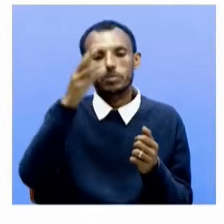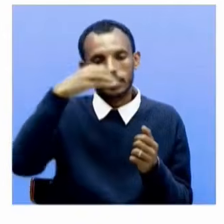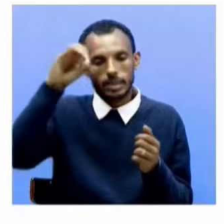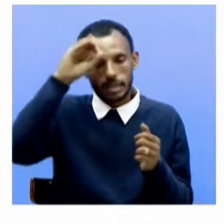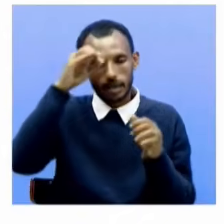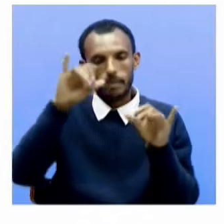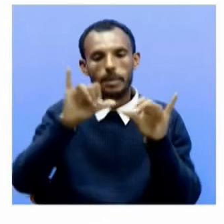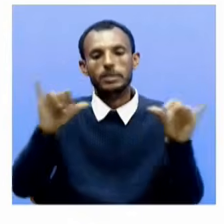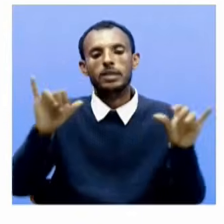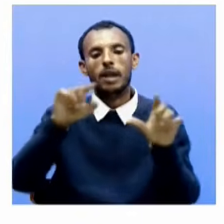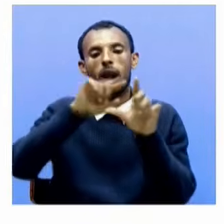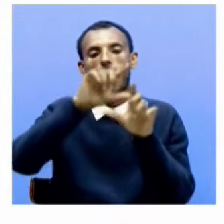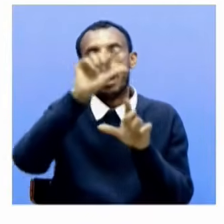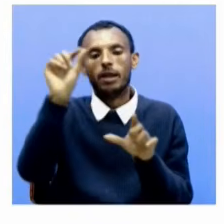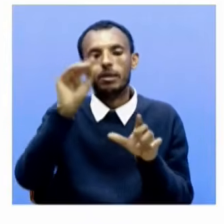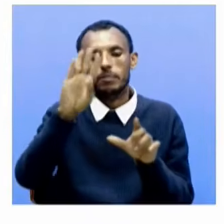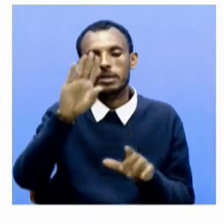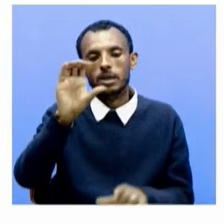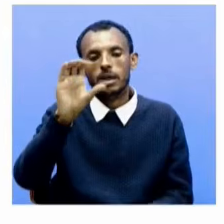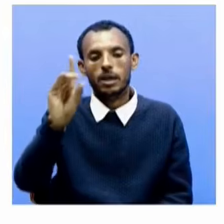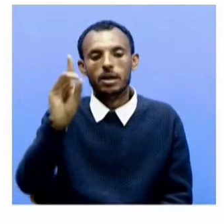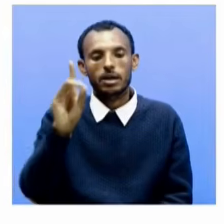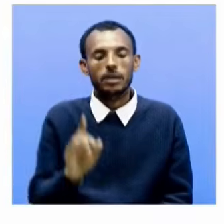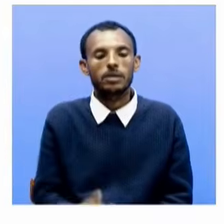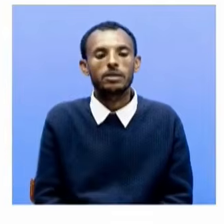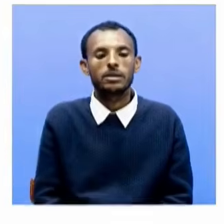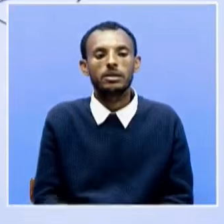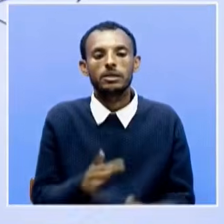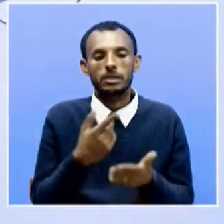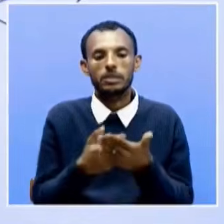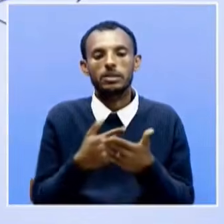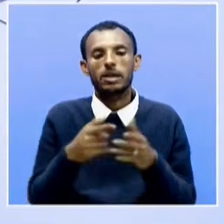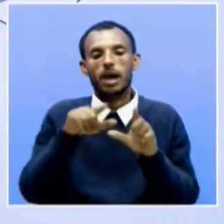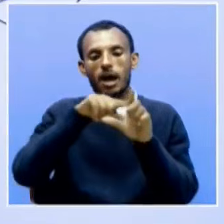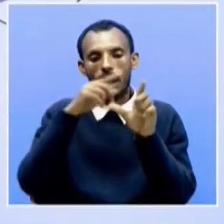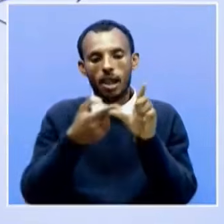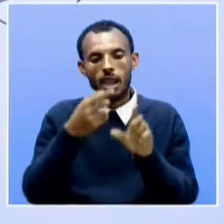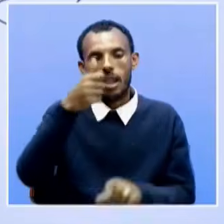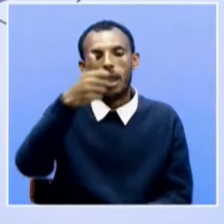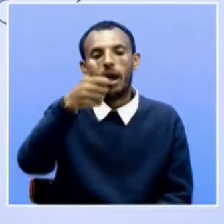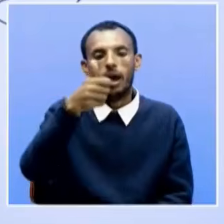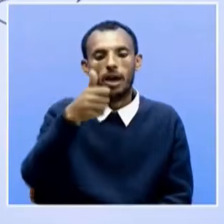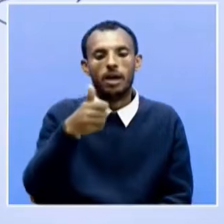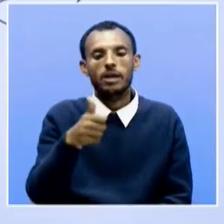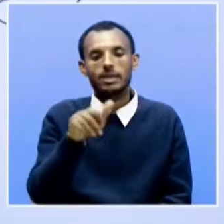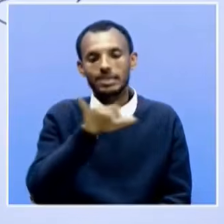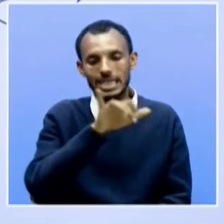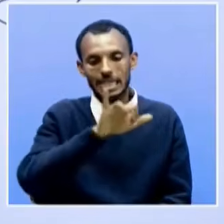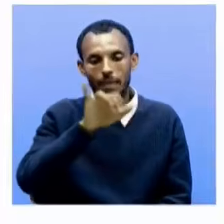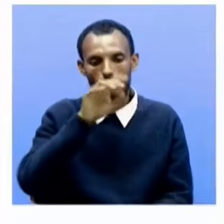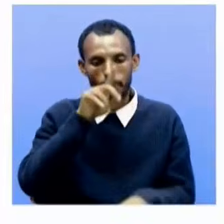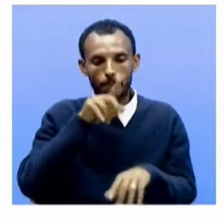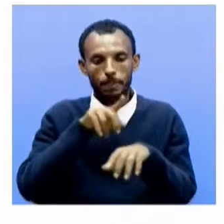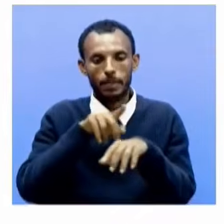arc BCD, okay? This is angle A. At